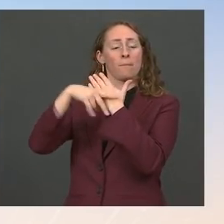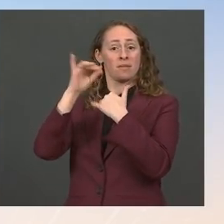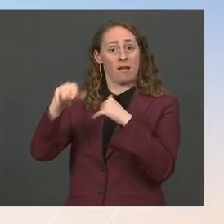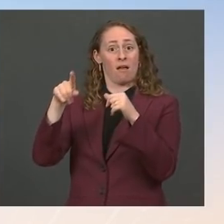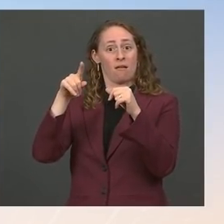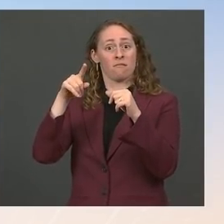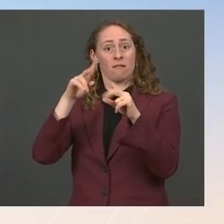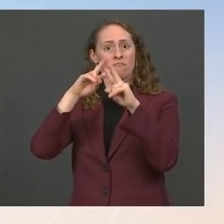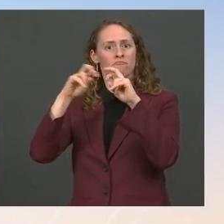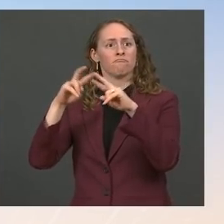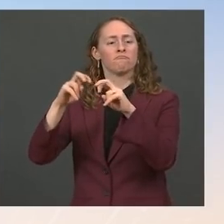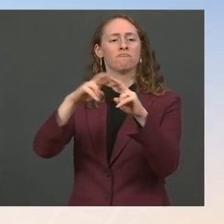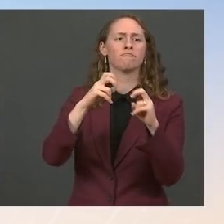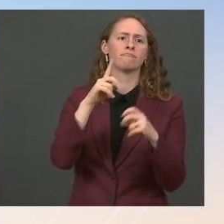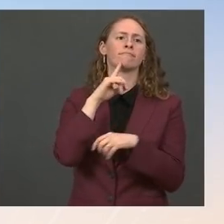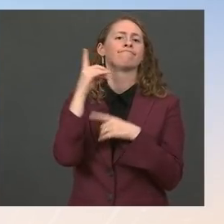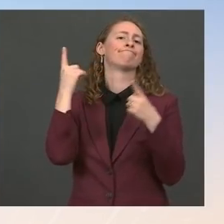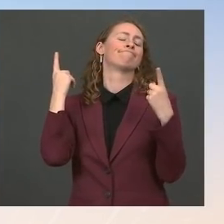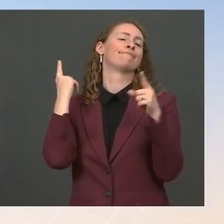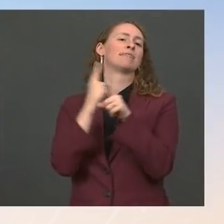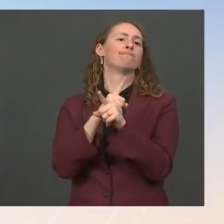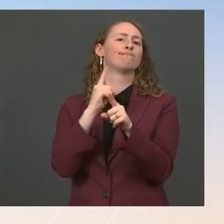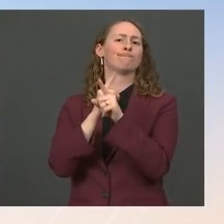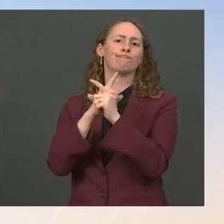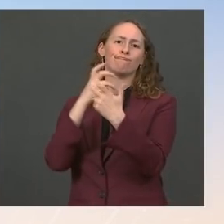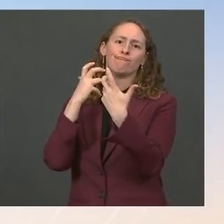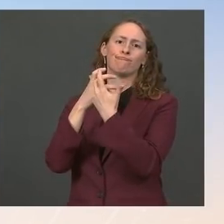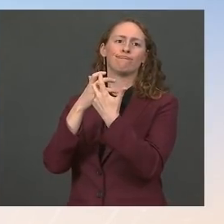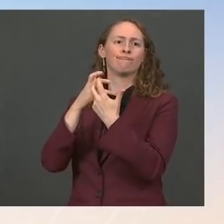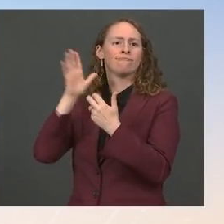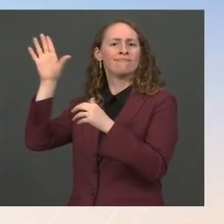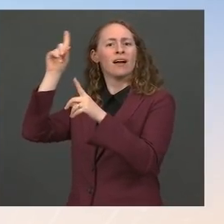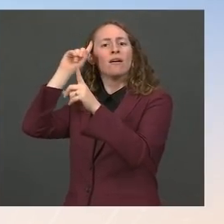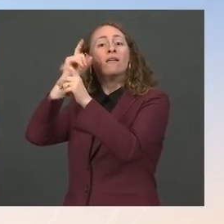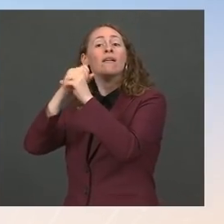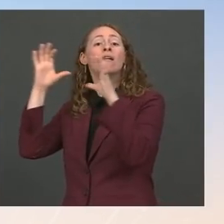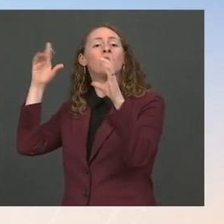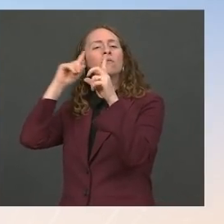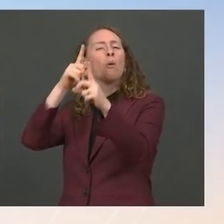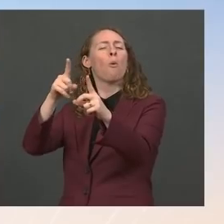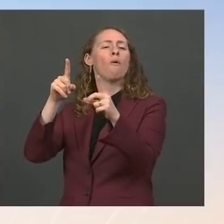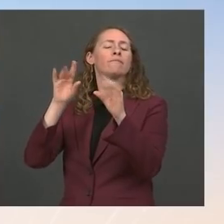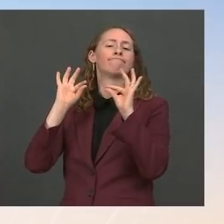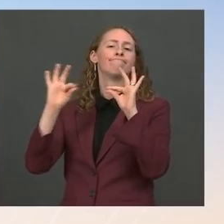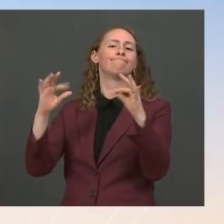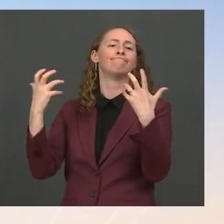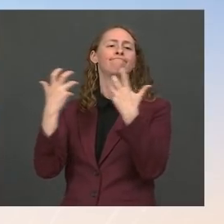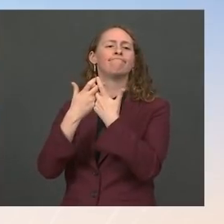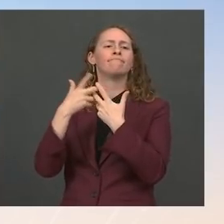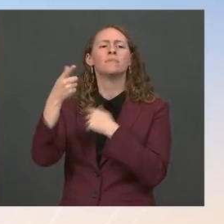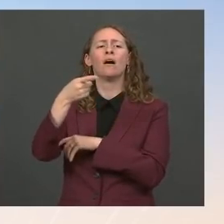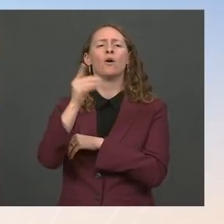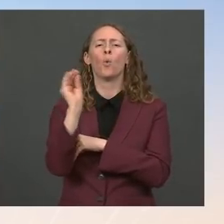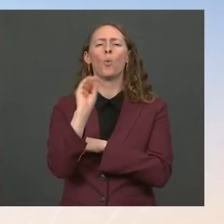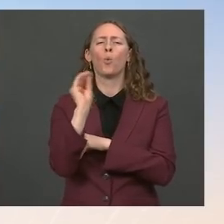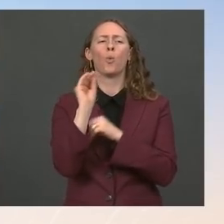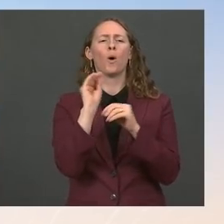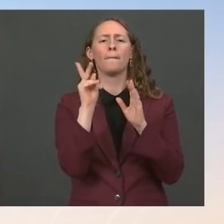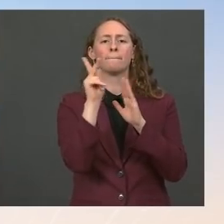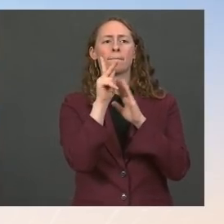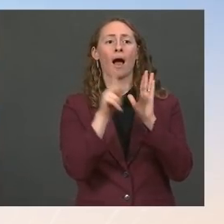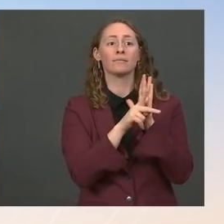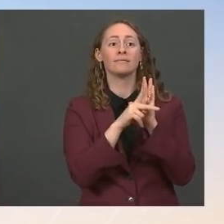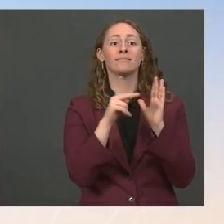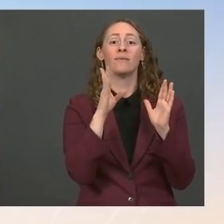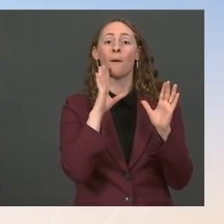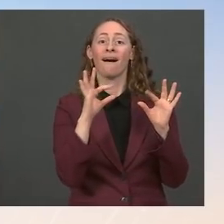without the EPP in place. No one policy, in our view, makes or breaks our chances. It's clear that we need to pursue bold efforts